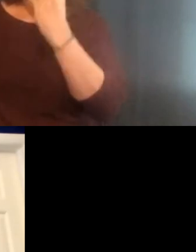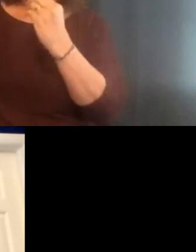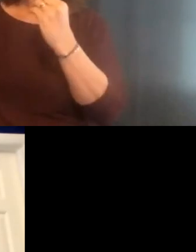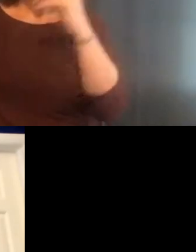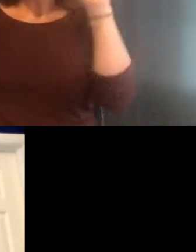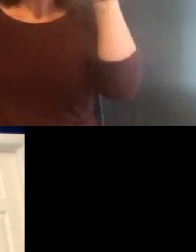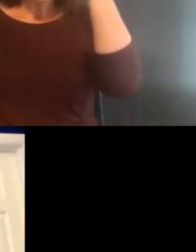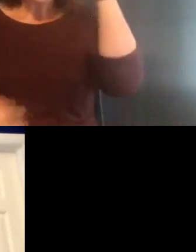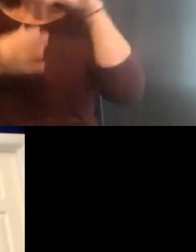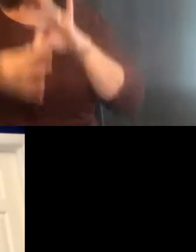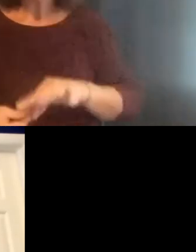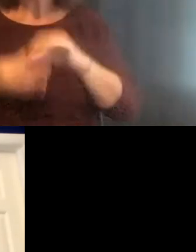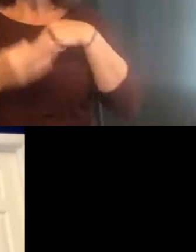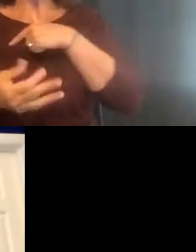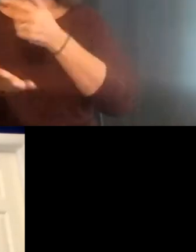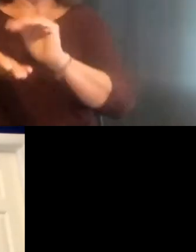on psychotropics because